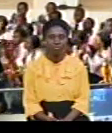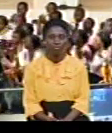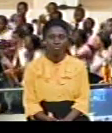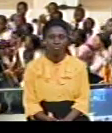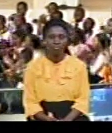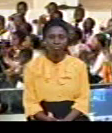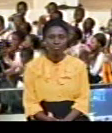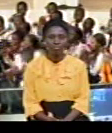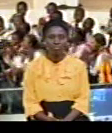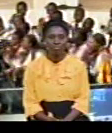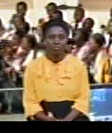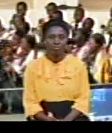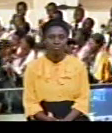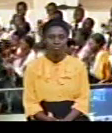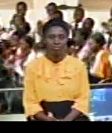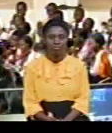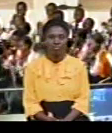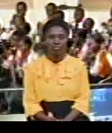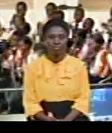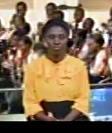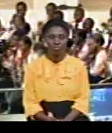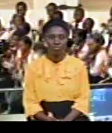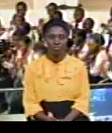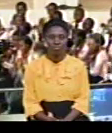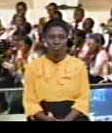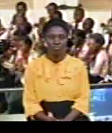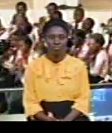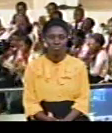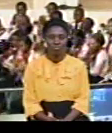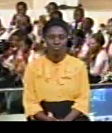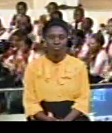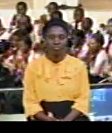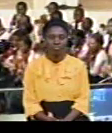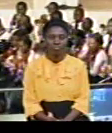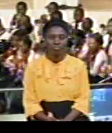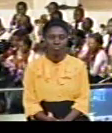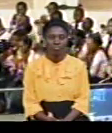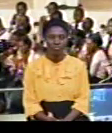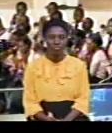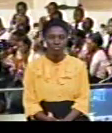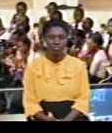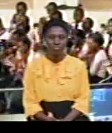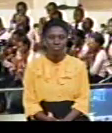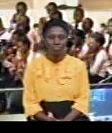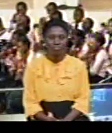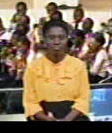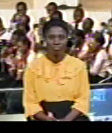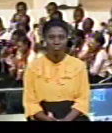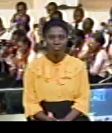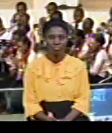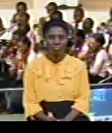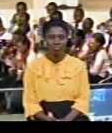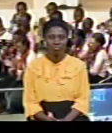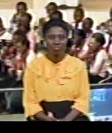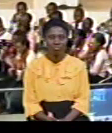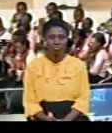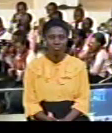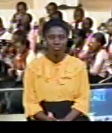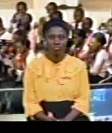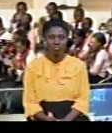there. Never a burden you cannot bear. Never a friend like Jesus.